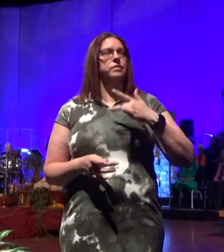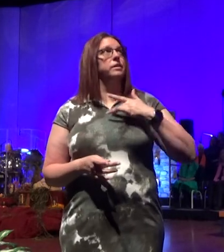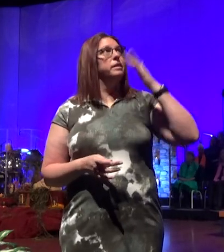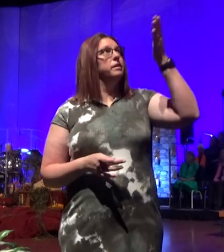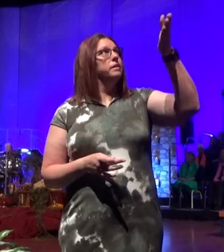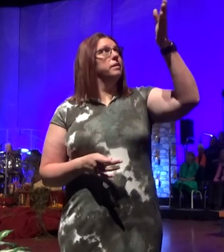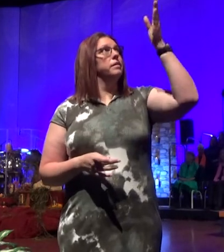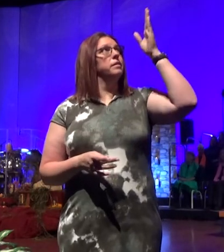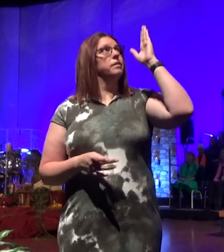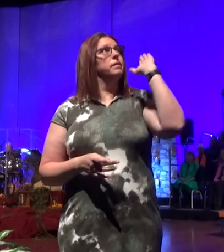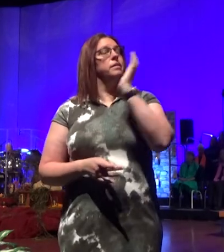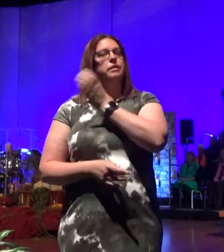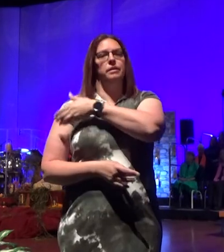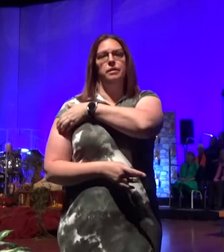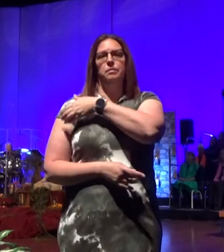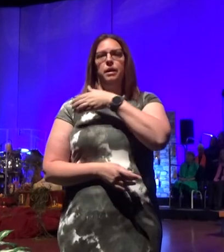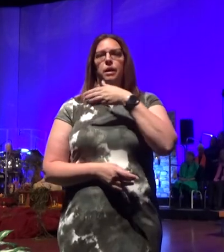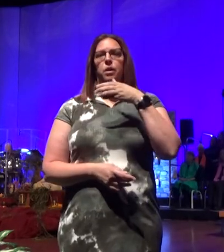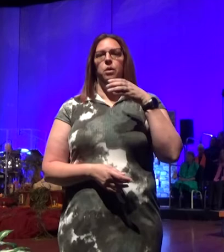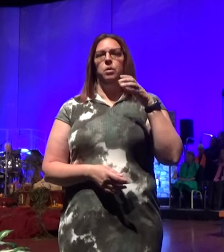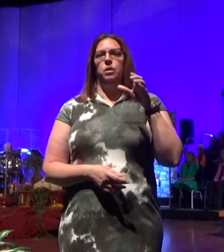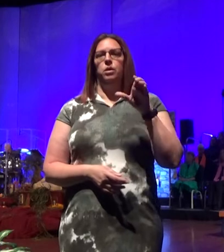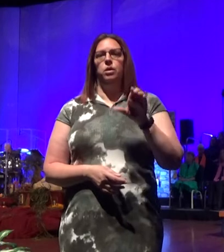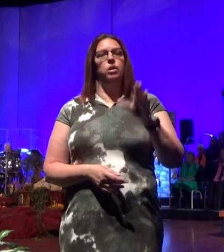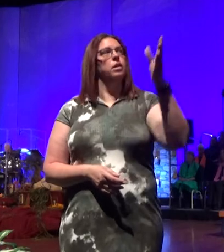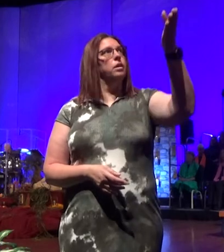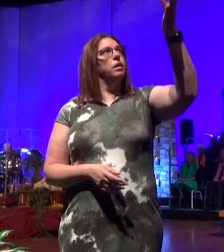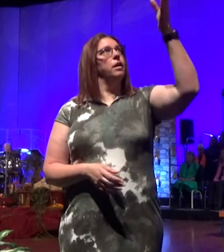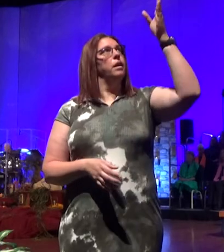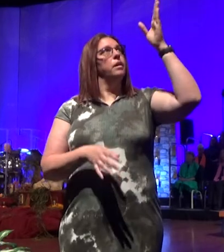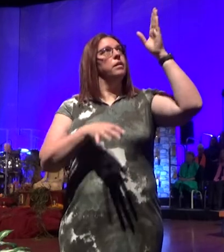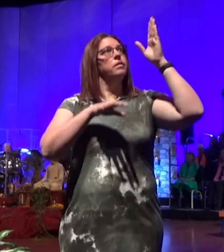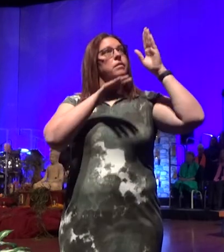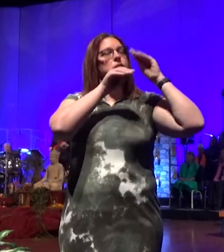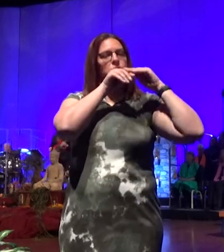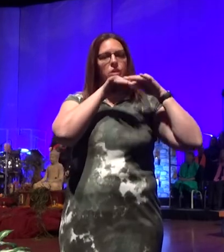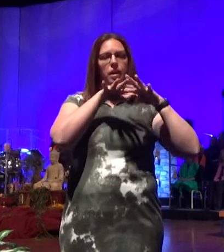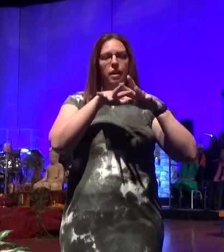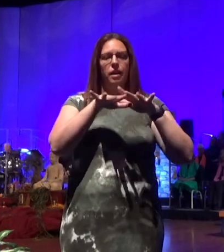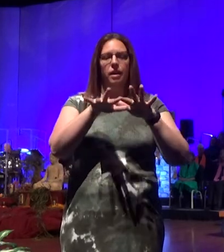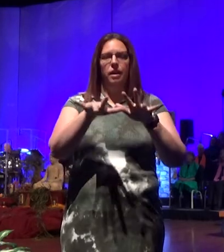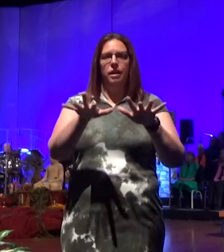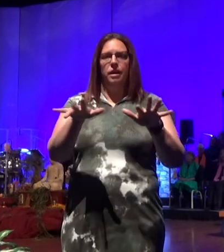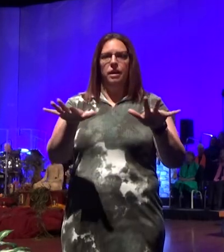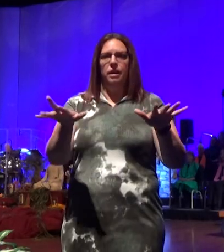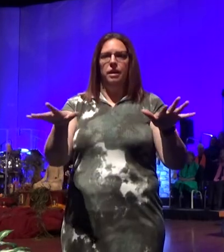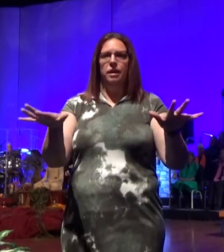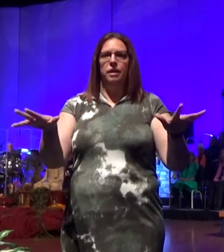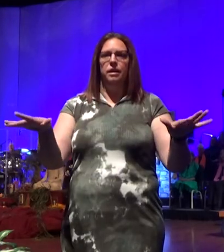feel the mighty power and the grace.